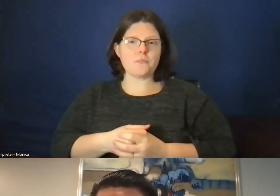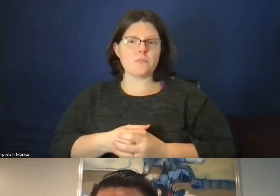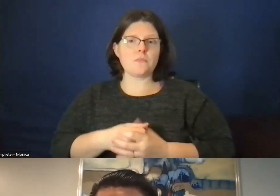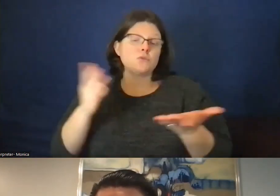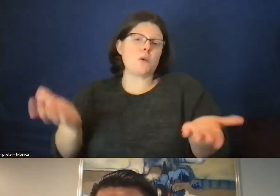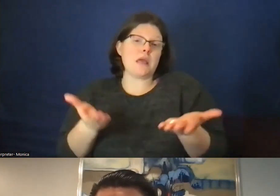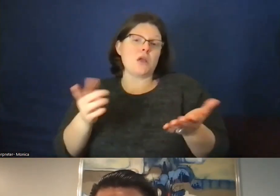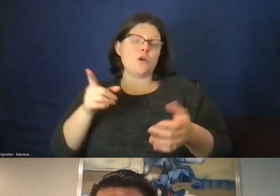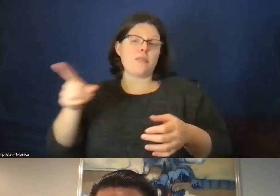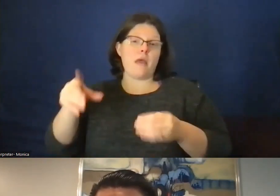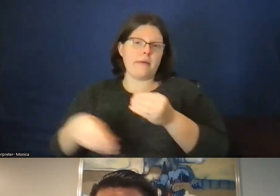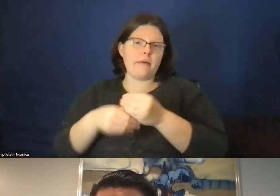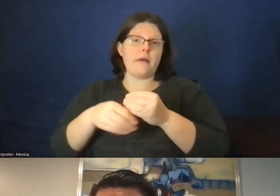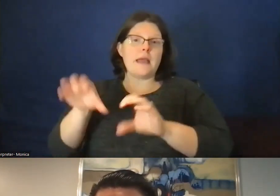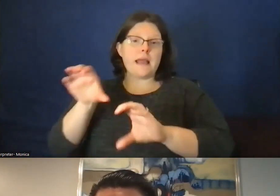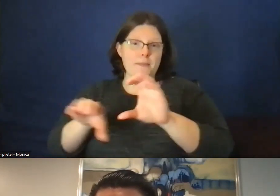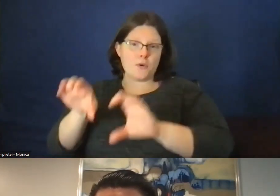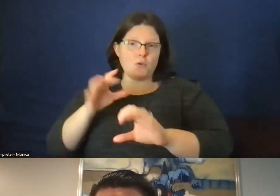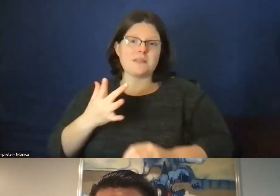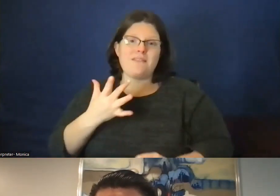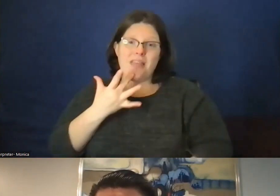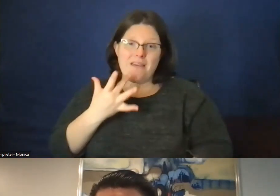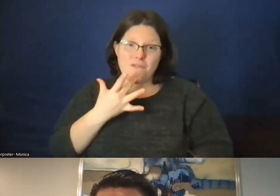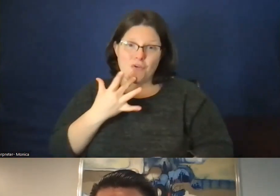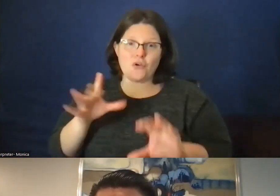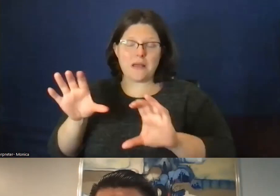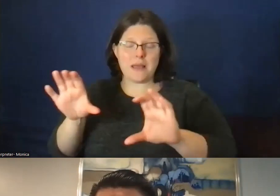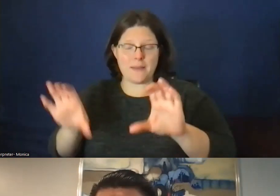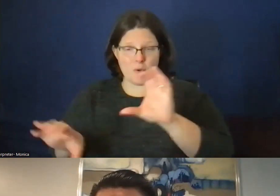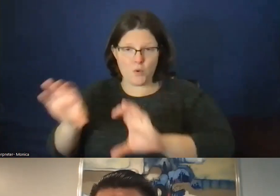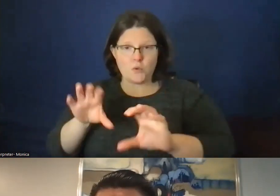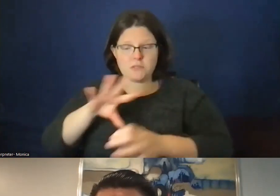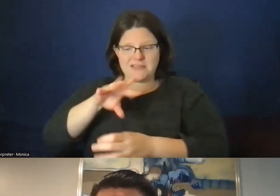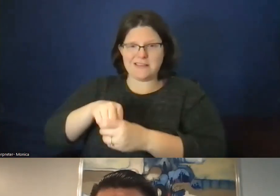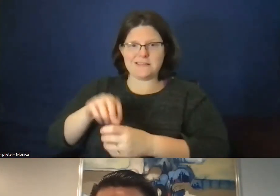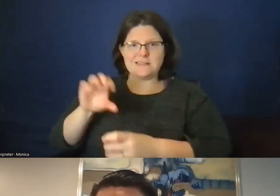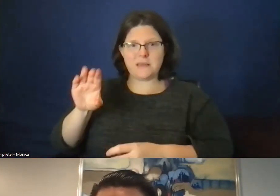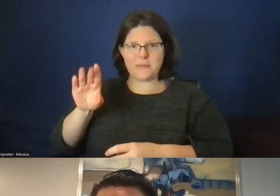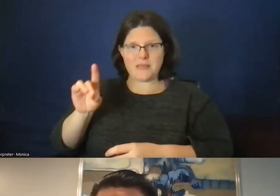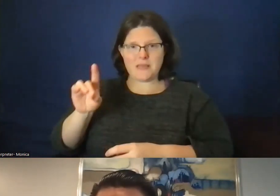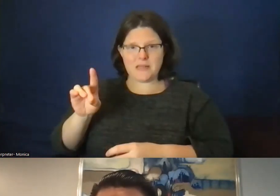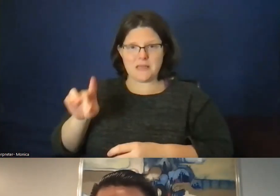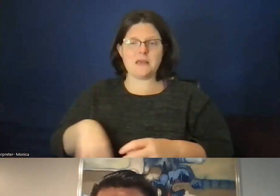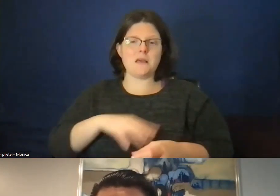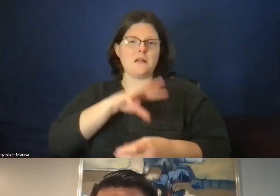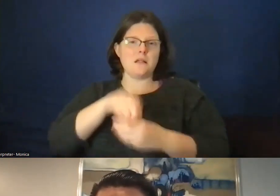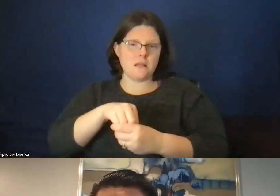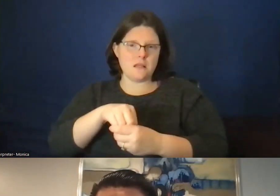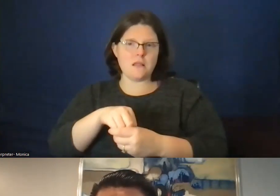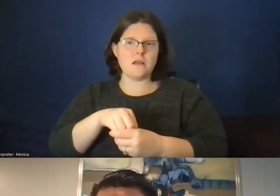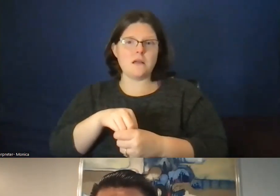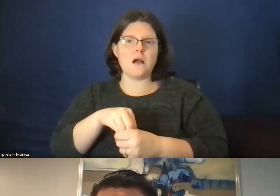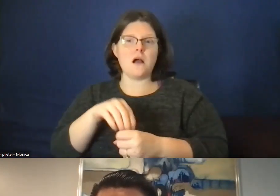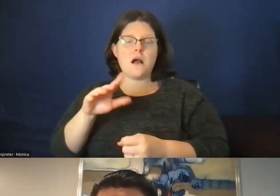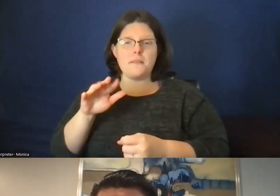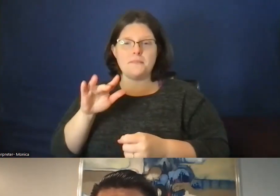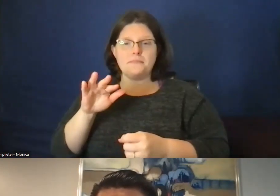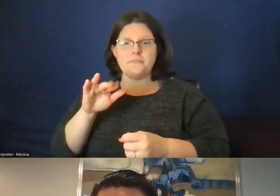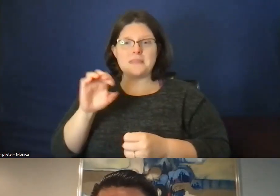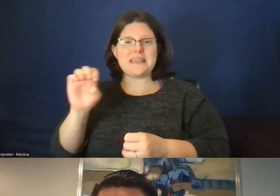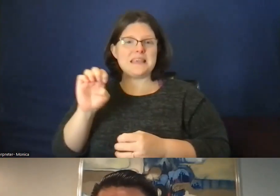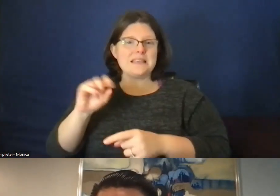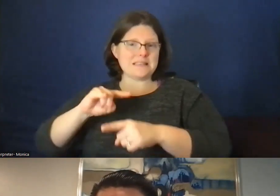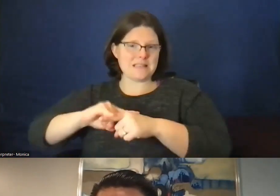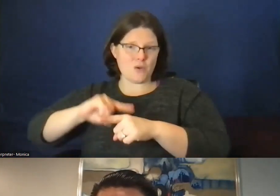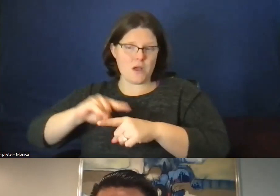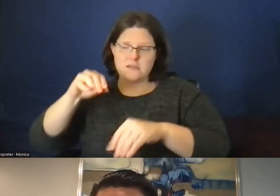using chemicals, also flavoring chemicals in CBD as well as in the